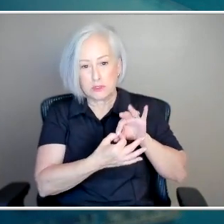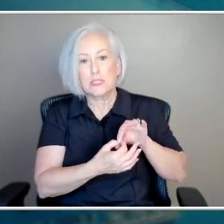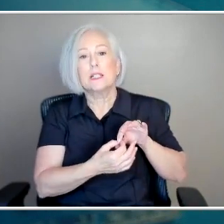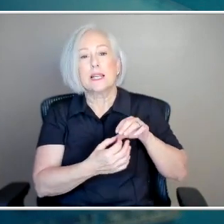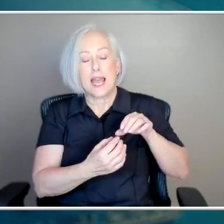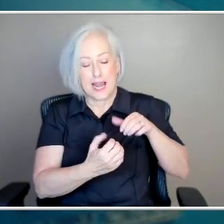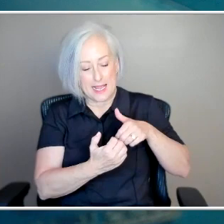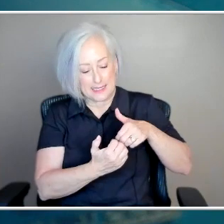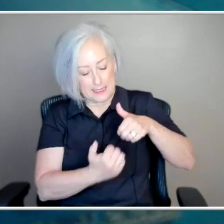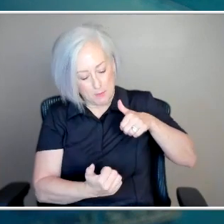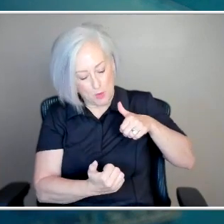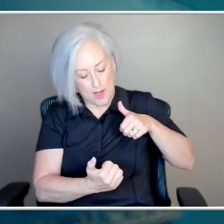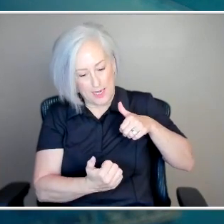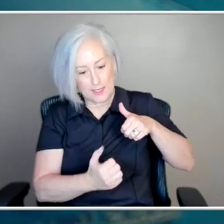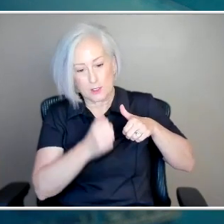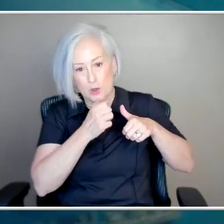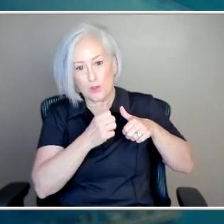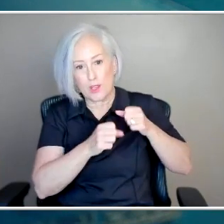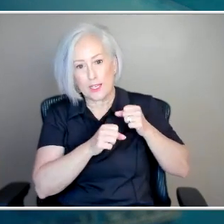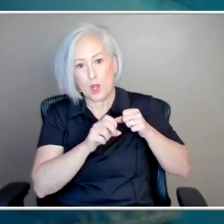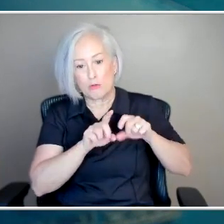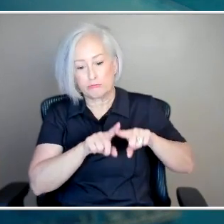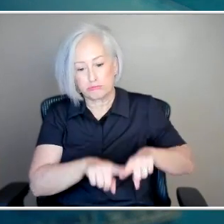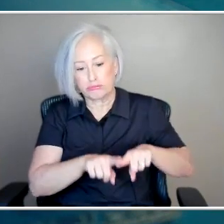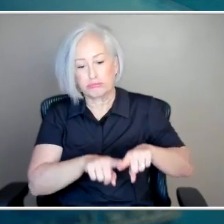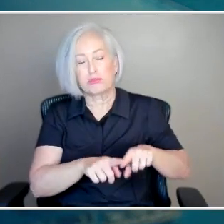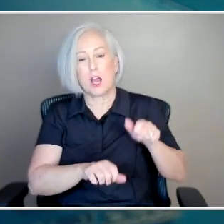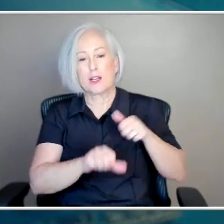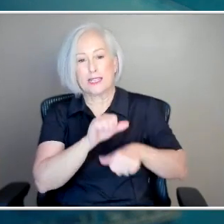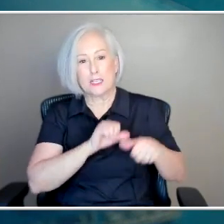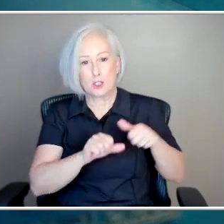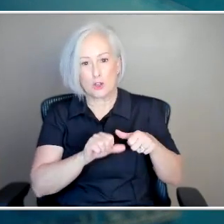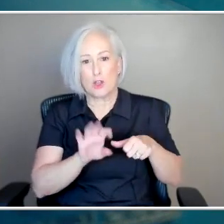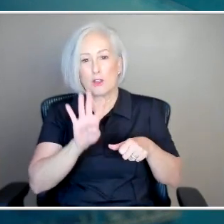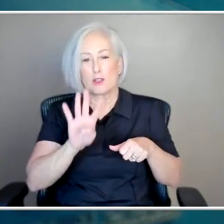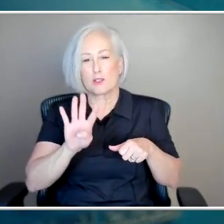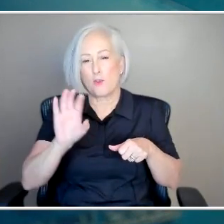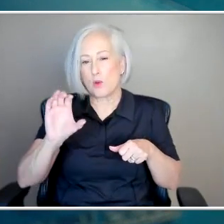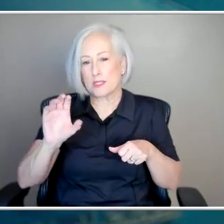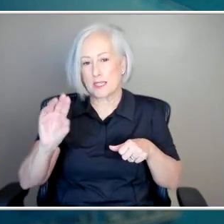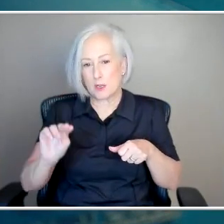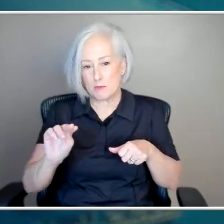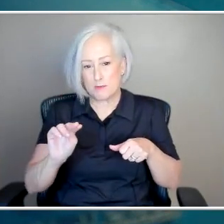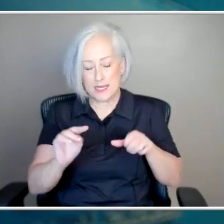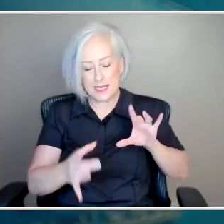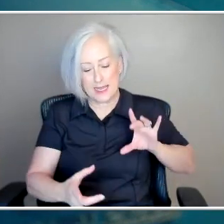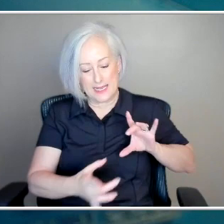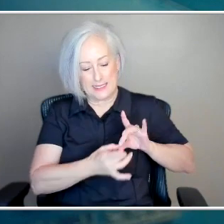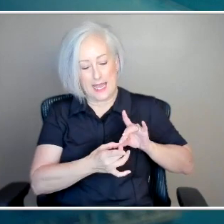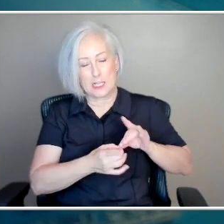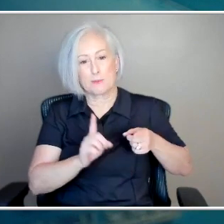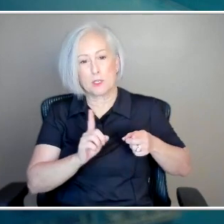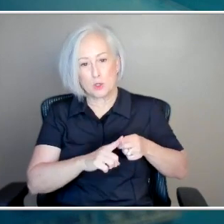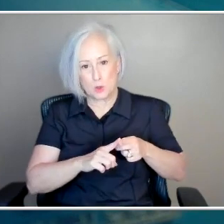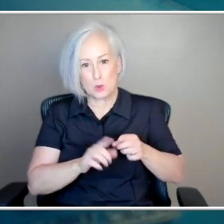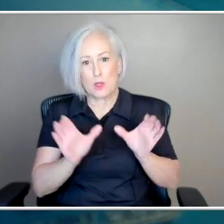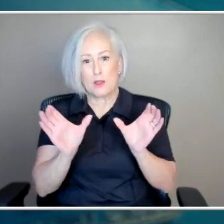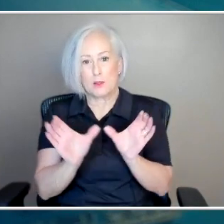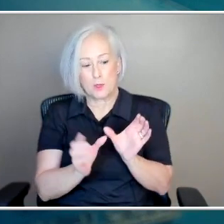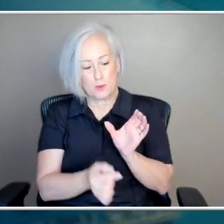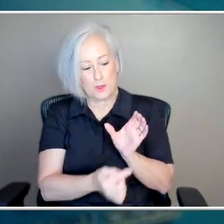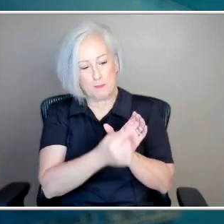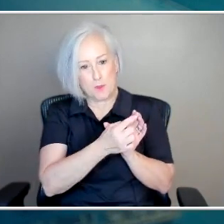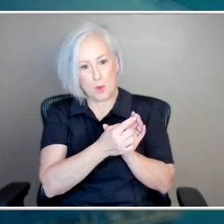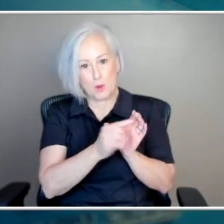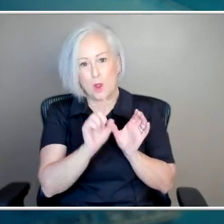That muscle tendon complex has a 4-centimeter attachment, so almost 2-inch attachment to the pubic bone. Only 1 centimeter of that is tendon, the rest